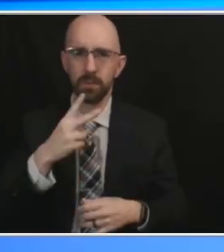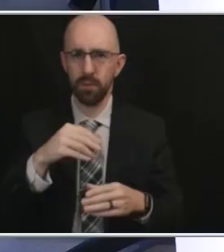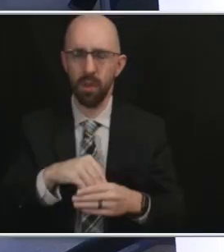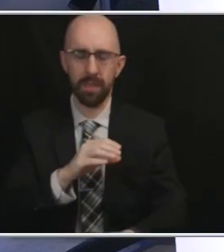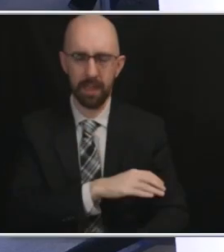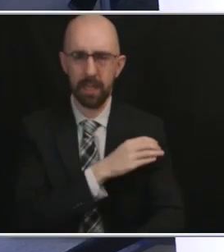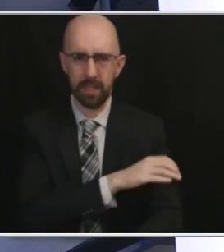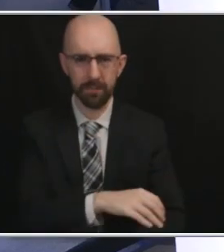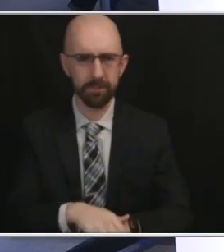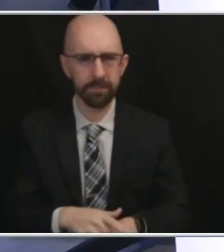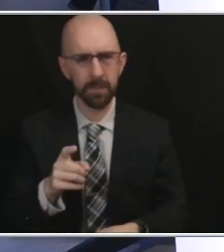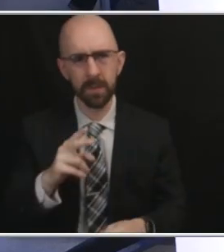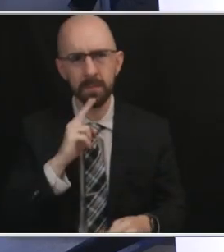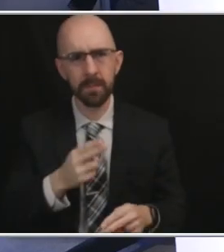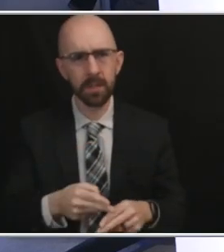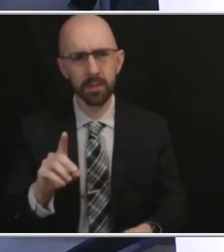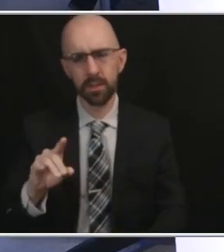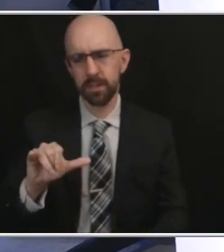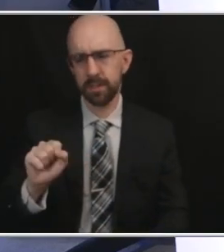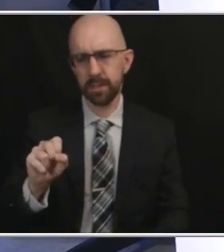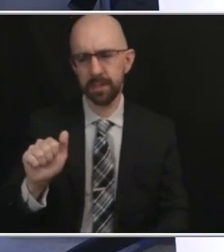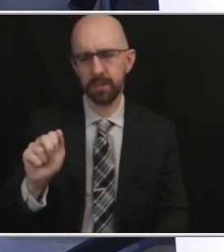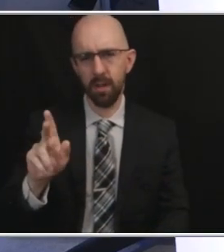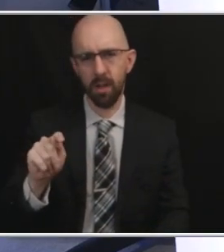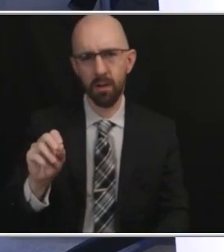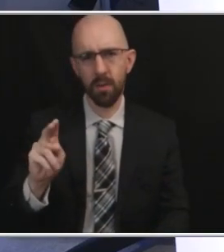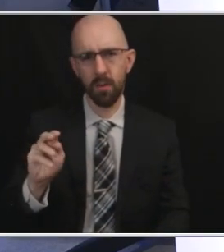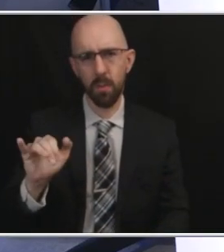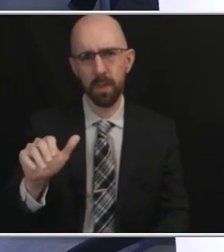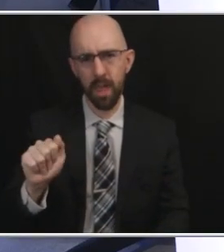mentioned dysautonomias and orthostatic. Yep. Can you explain that a little